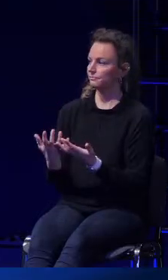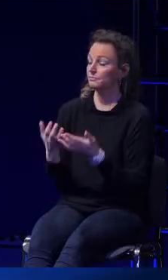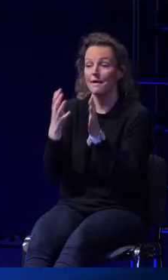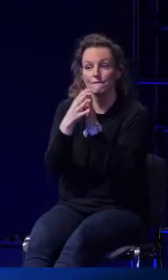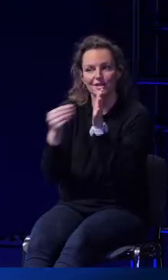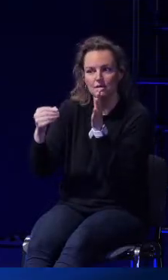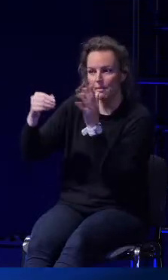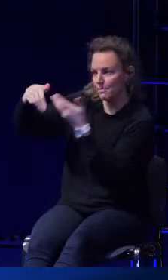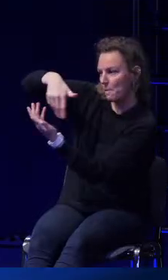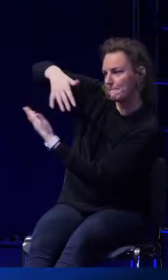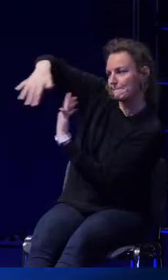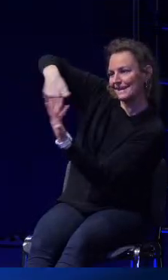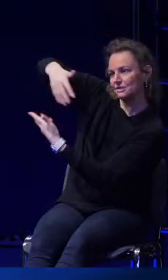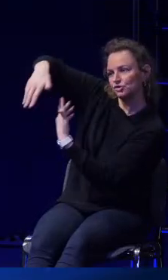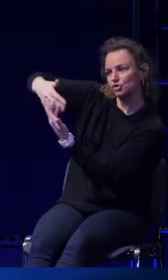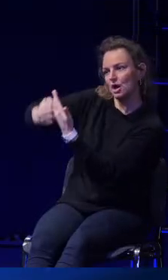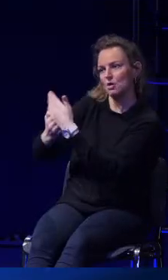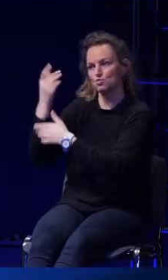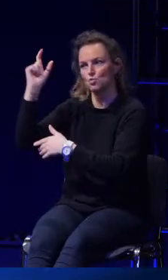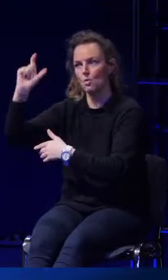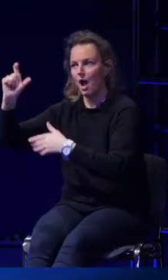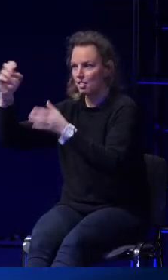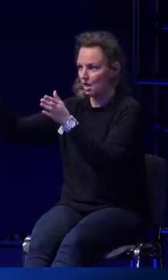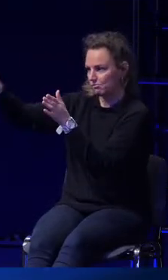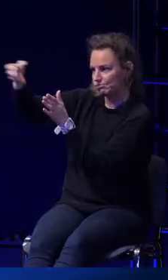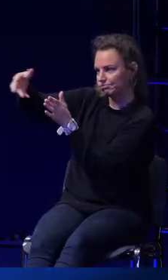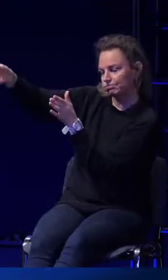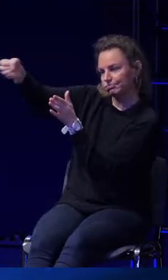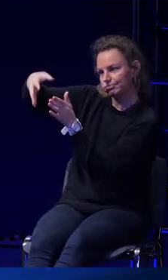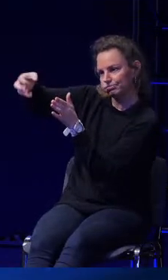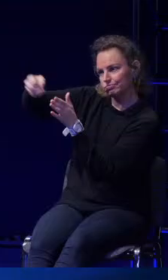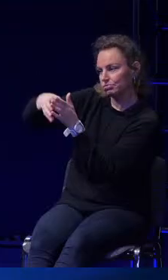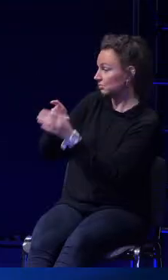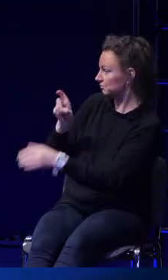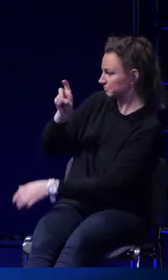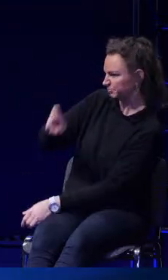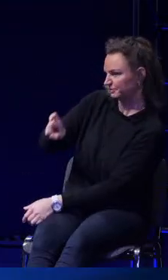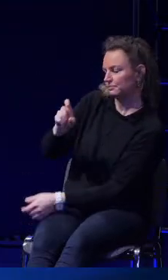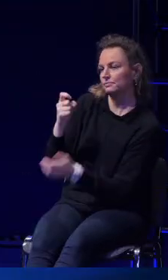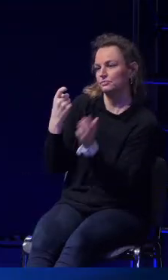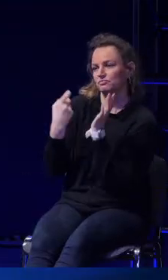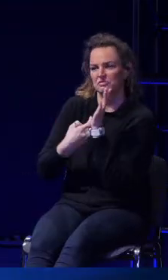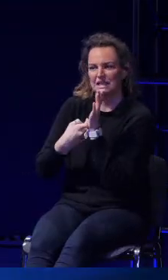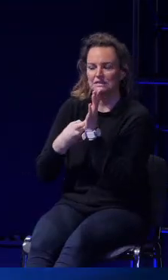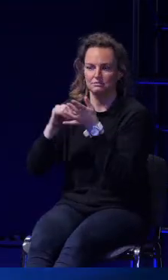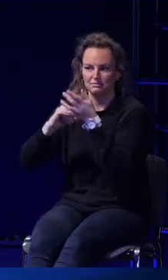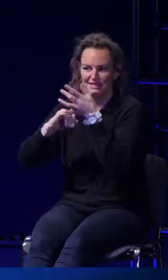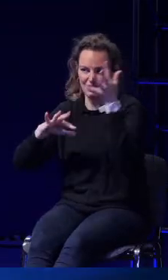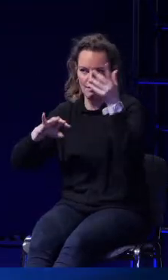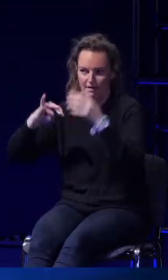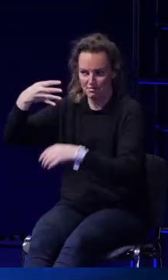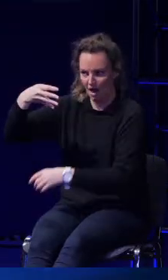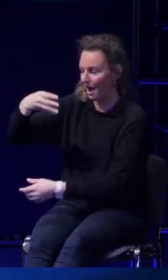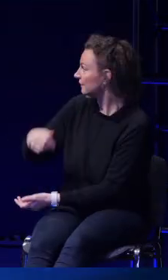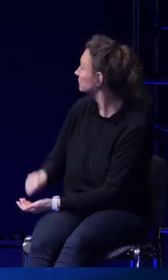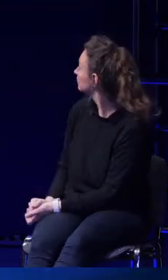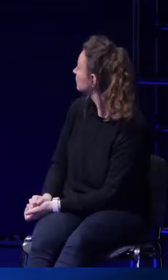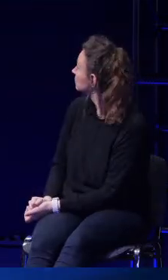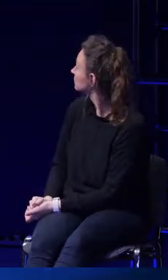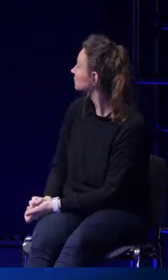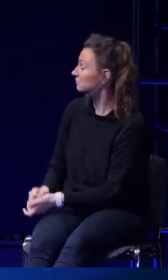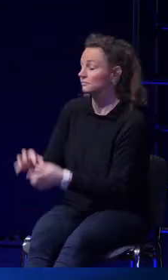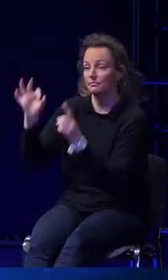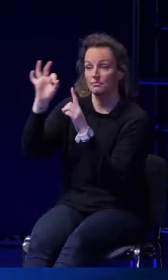cyan, and I go to, let's say, again, Rec 709, that's Rec 709, cyan, that's